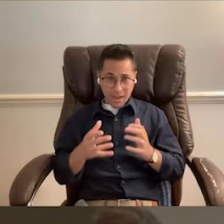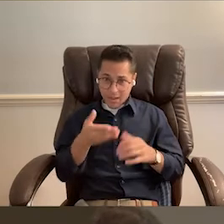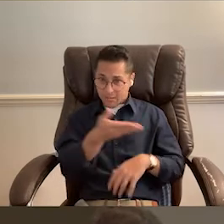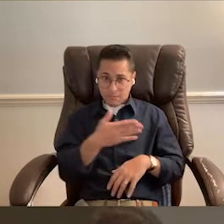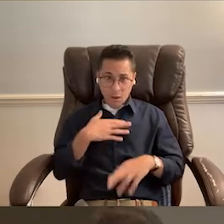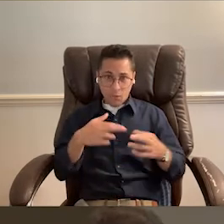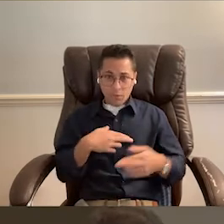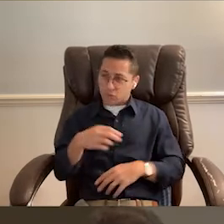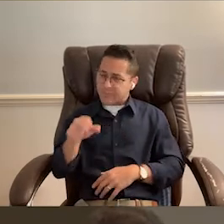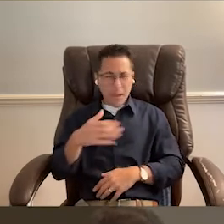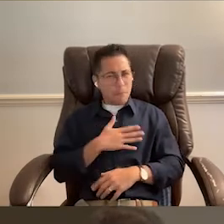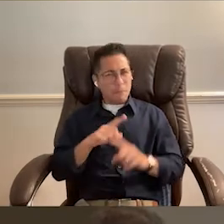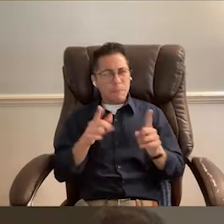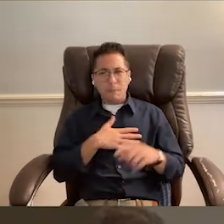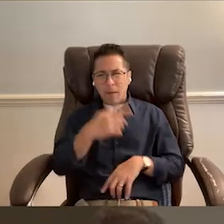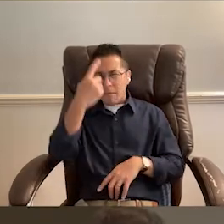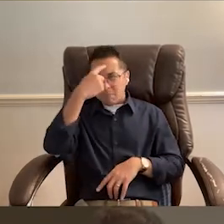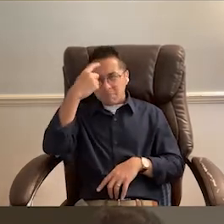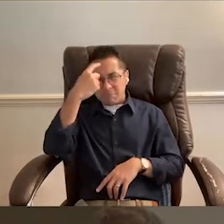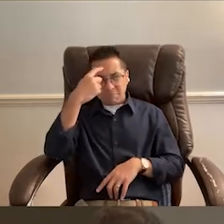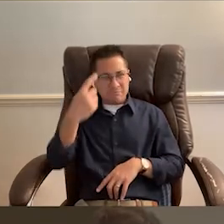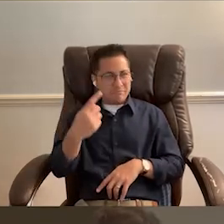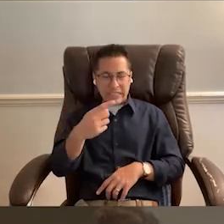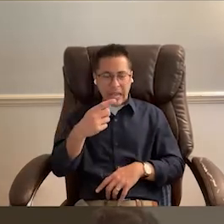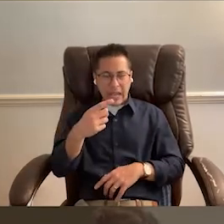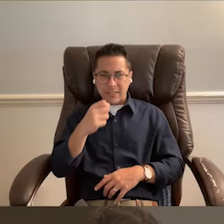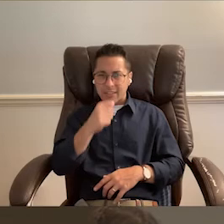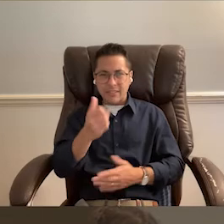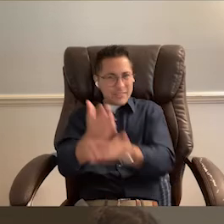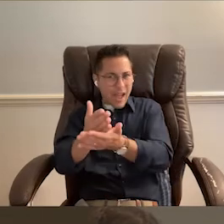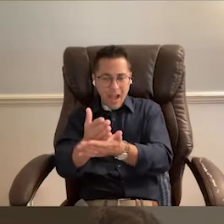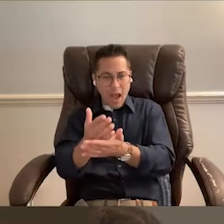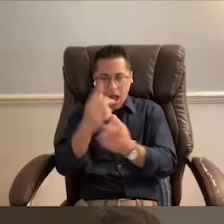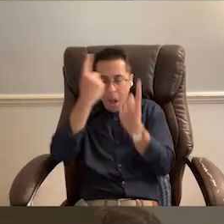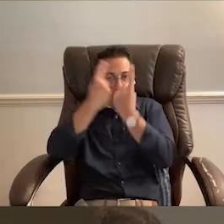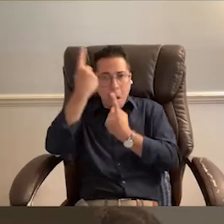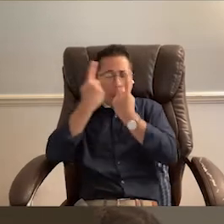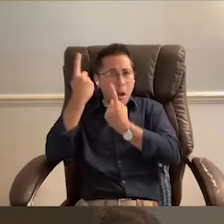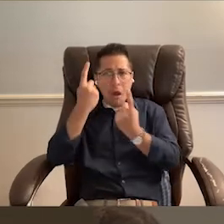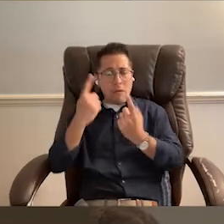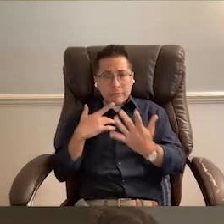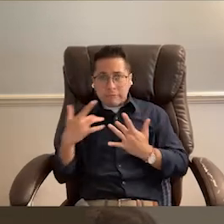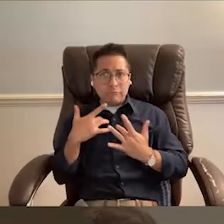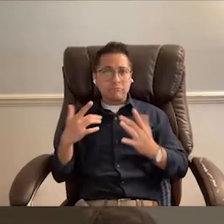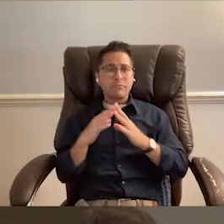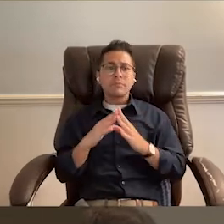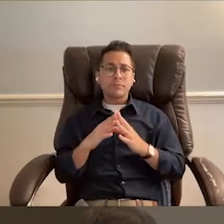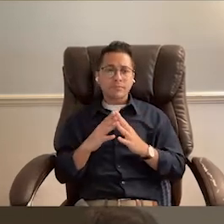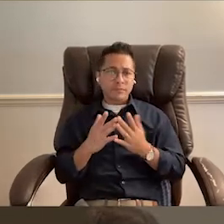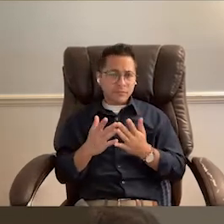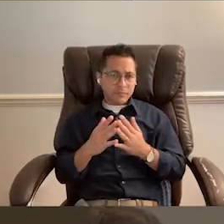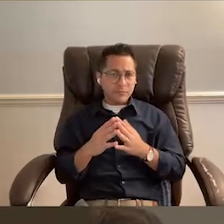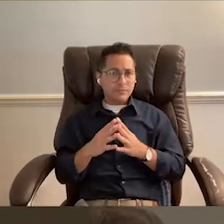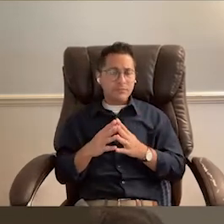something is gonna happen to you. Yeah, Julieta, but I'm in my room. And she goes, yeah, but my mind, doesn't